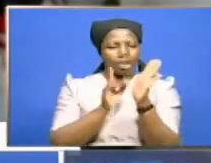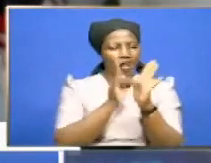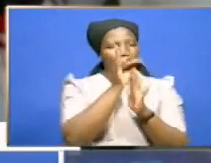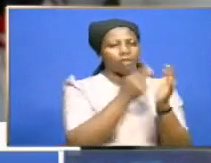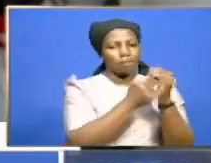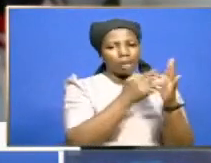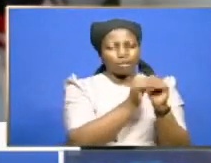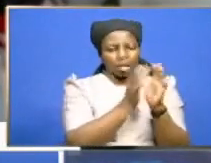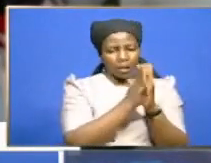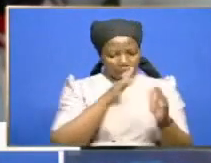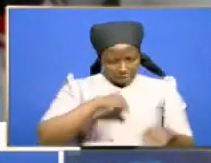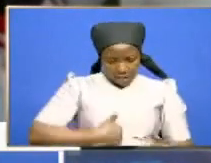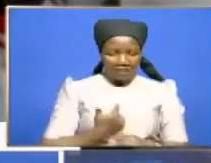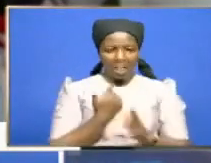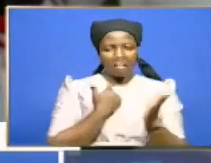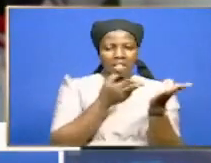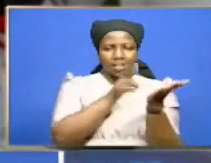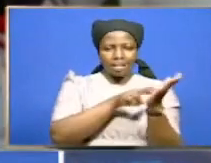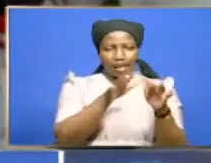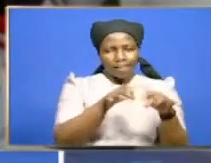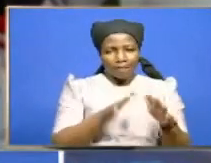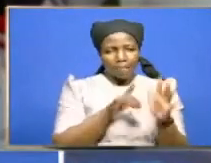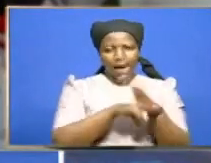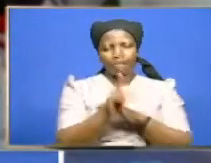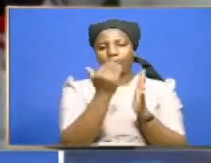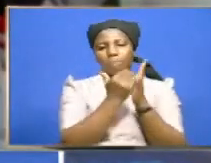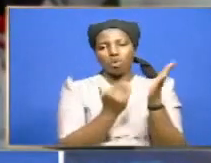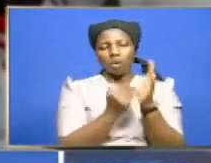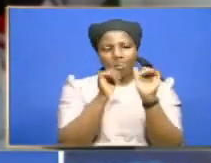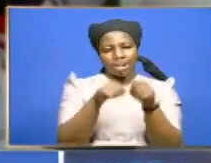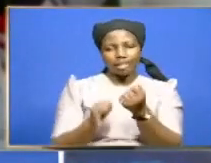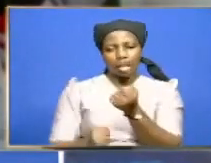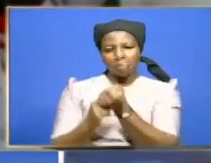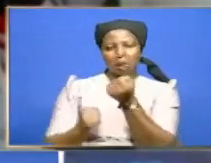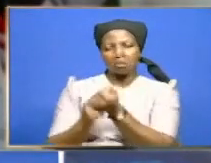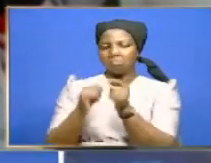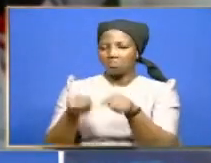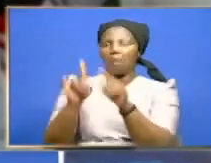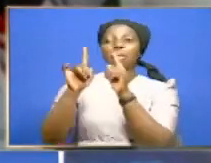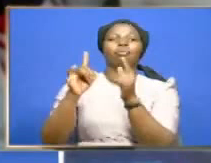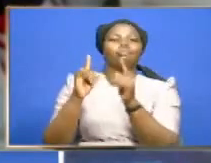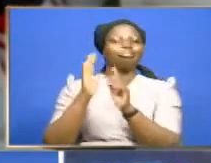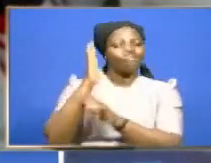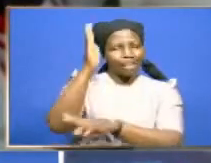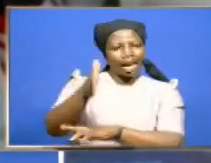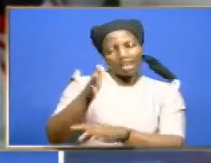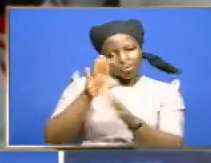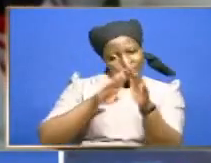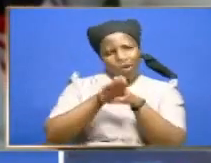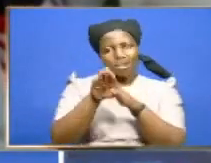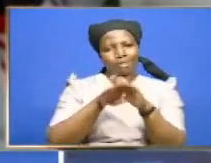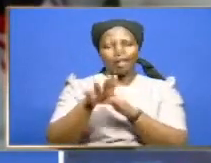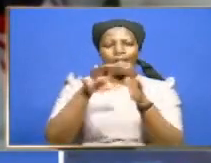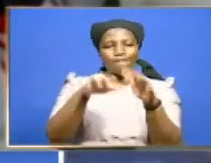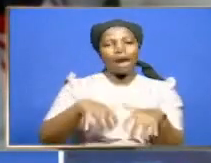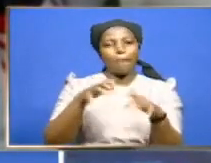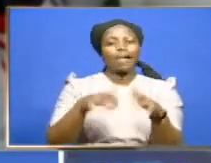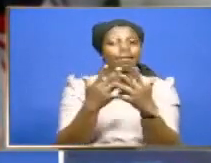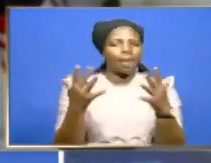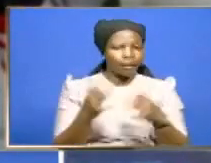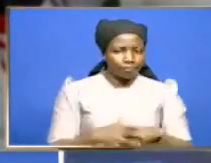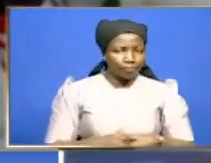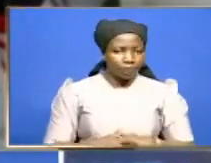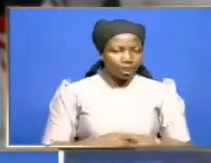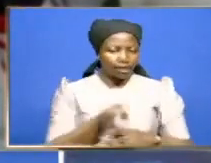registered the farmers who are in these programs, and we are able to support them directly for access to inputs. So inputs